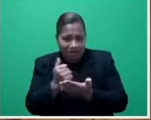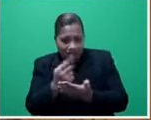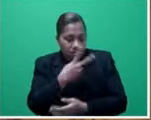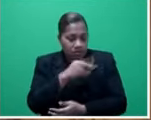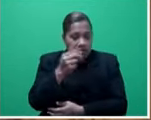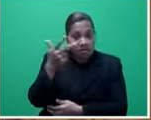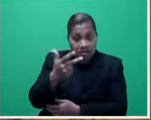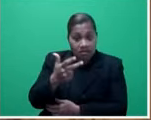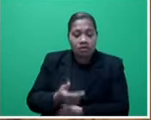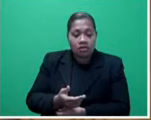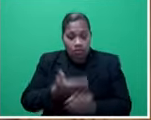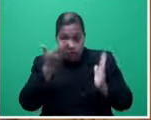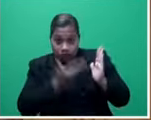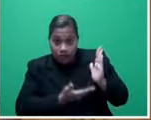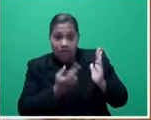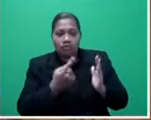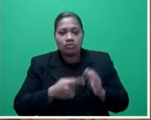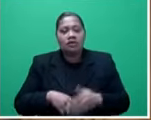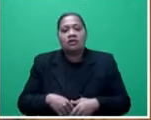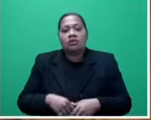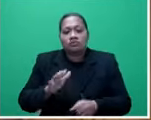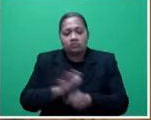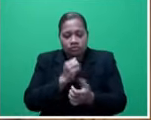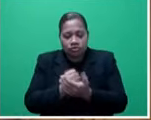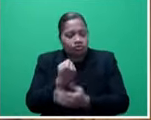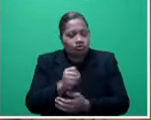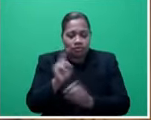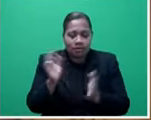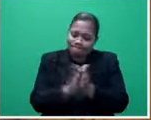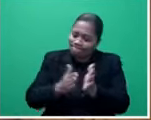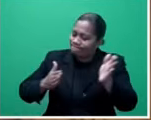the platform in ensuring no one is left behind. Honourable Speaker